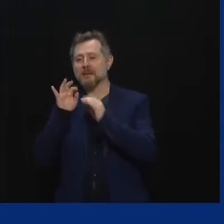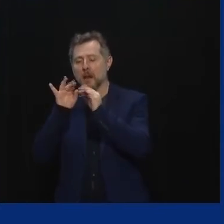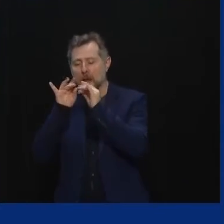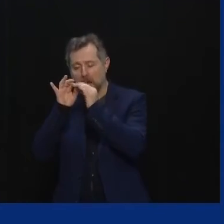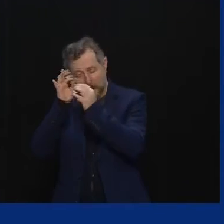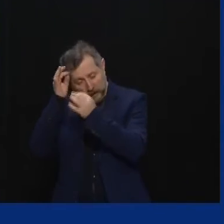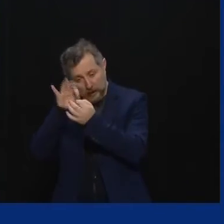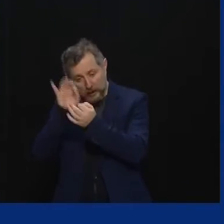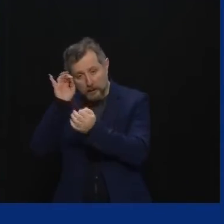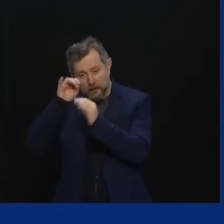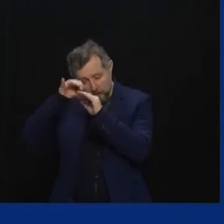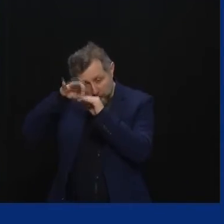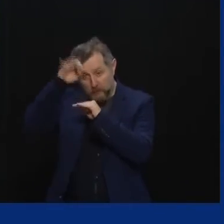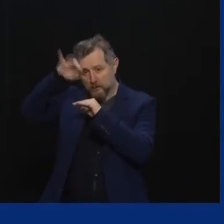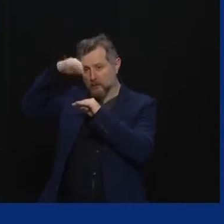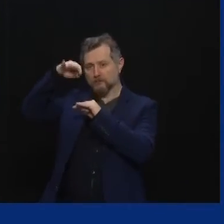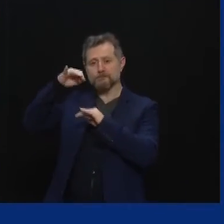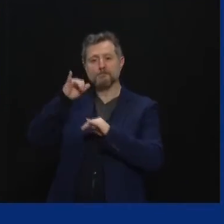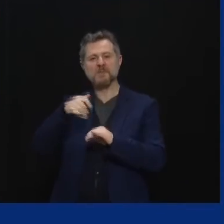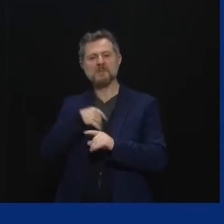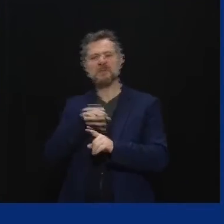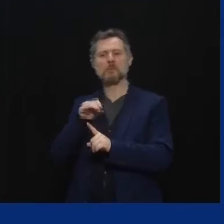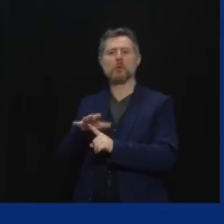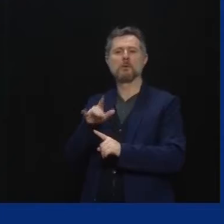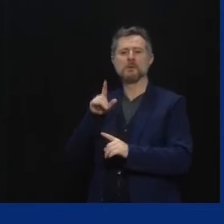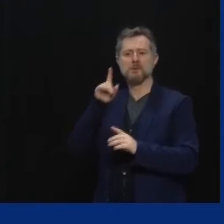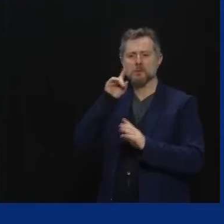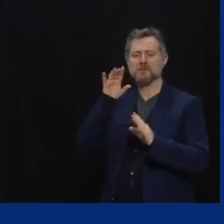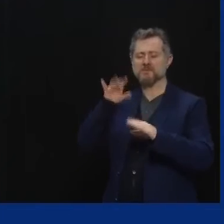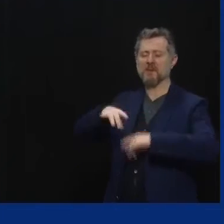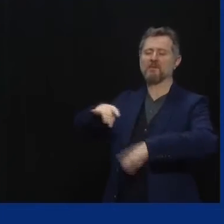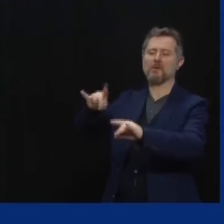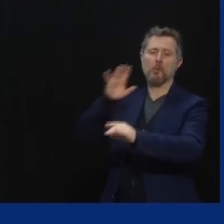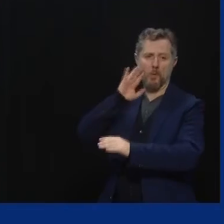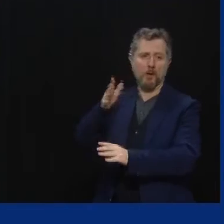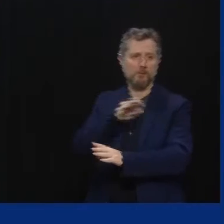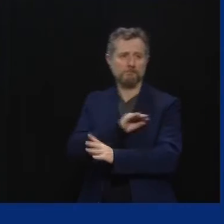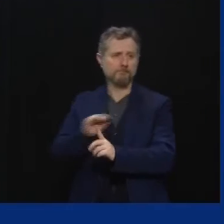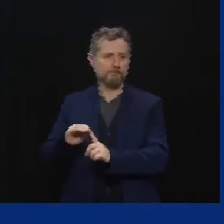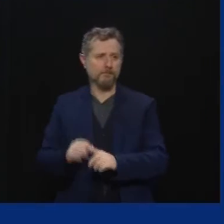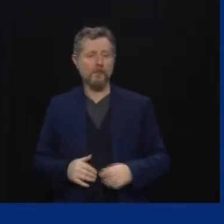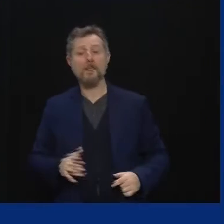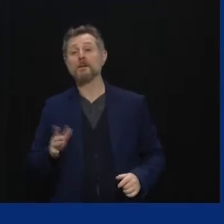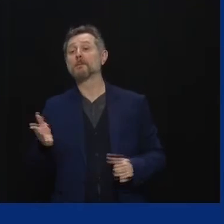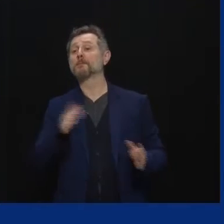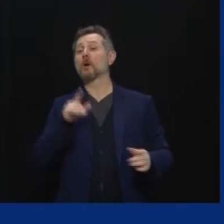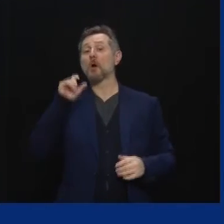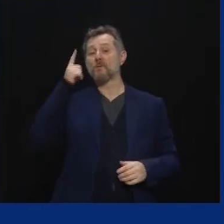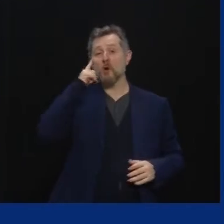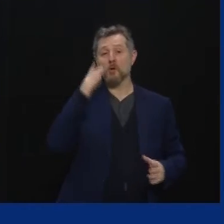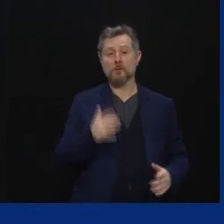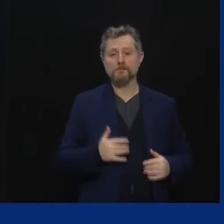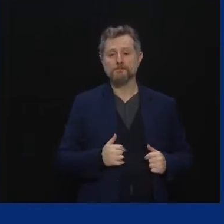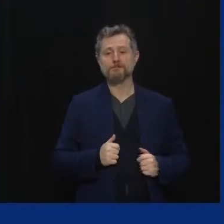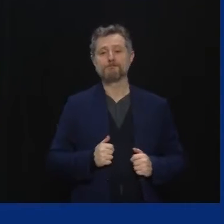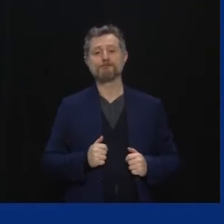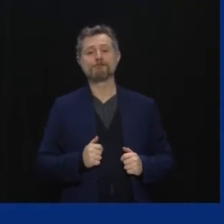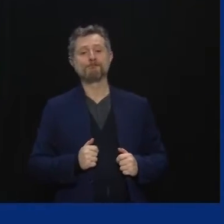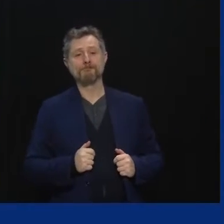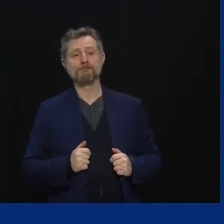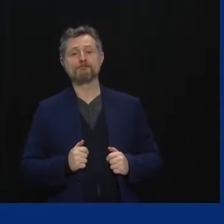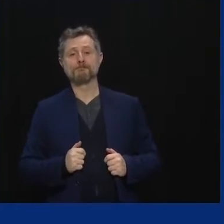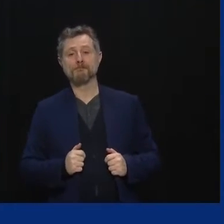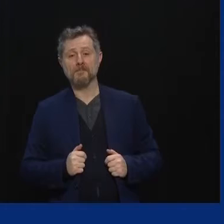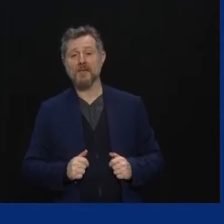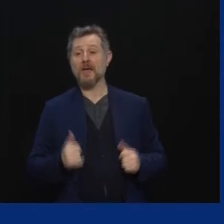expect that it will be detected in coming days. All right. Thank you, Dr. Bassett. Anyone else? Now we can go, Dr.